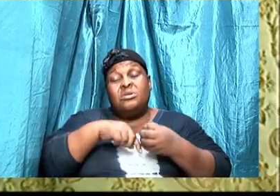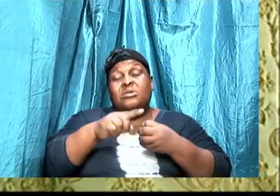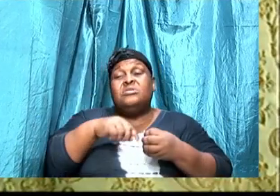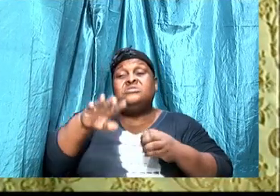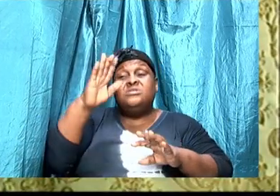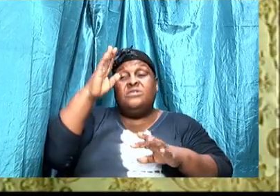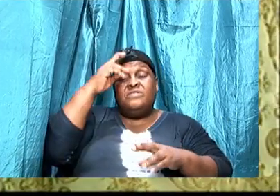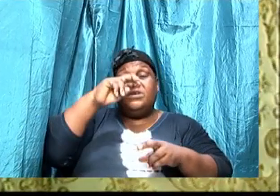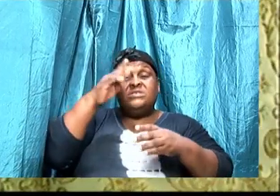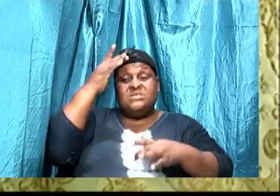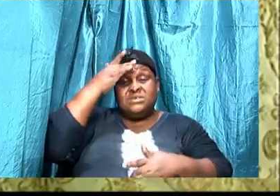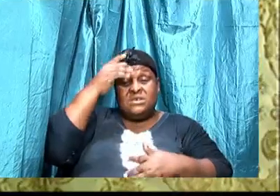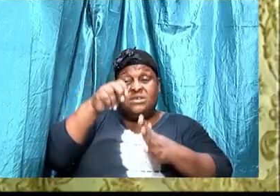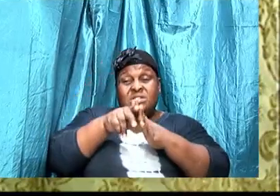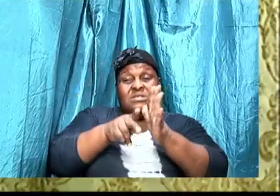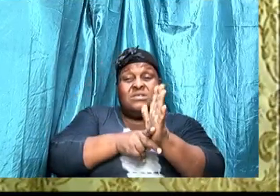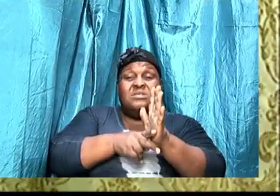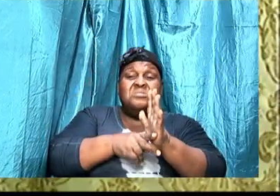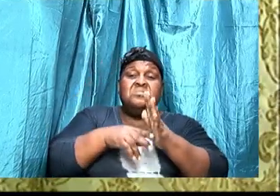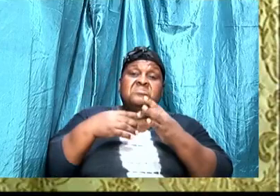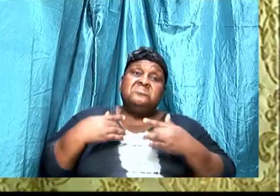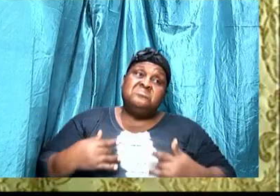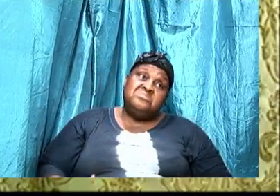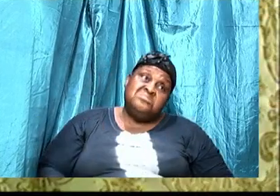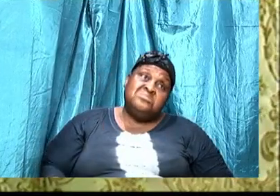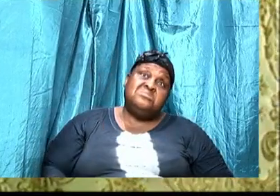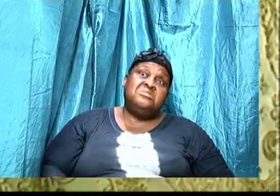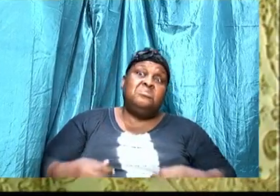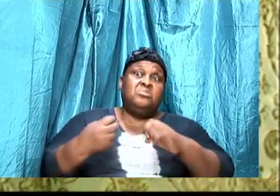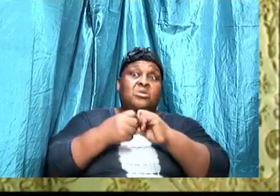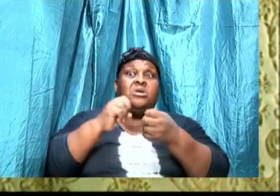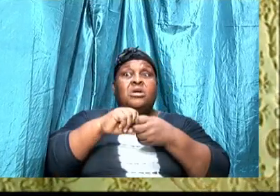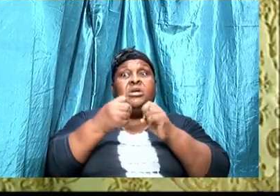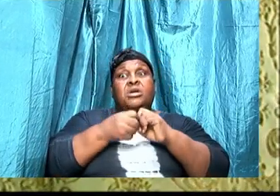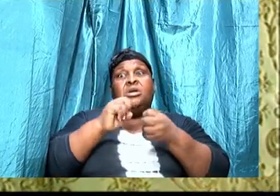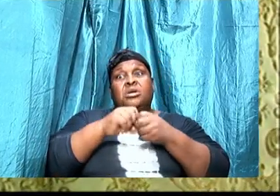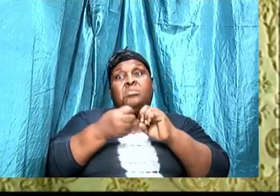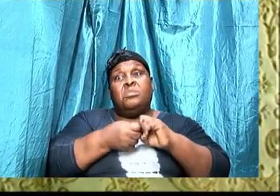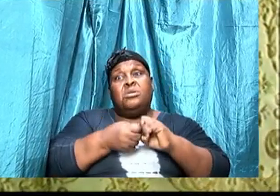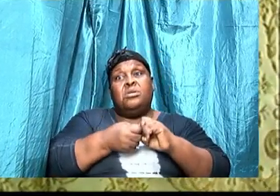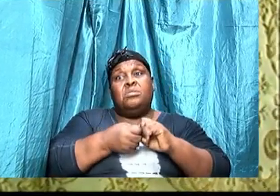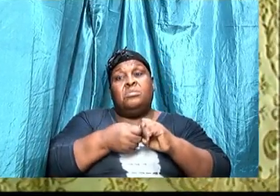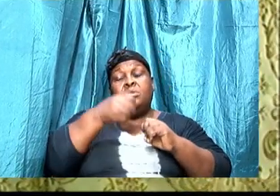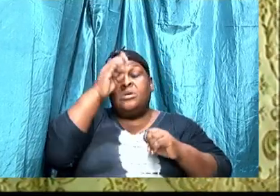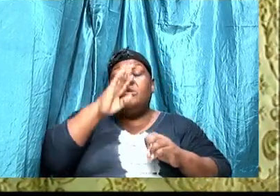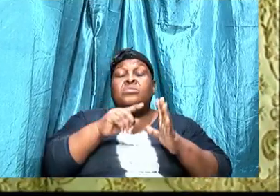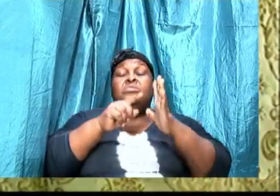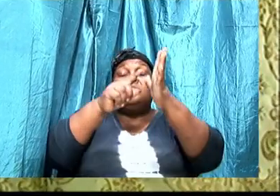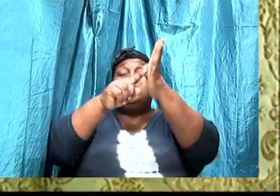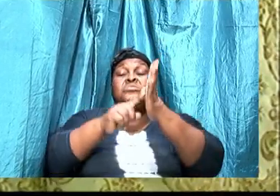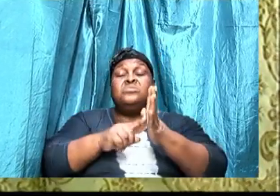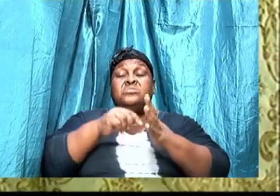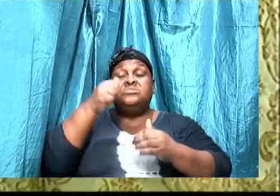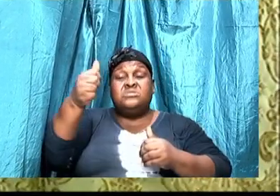I believe if Paul was upon the earth today, he would probably glory in the whole